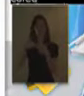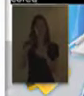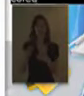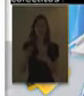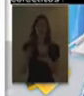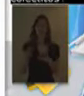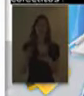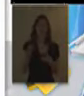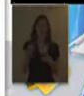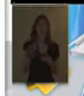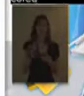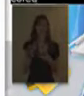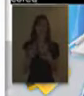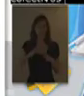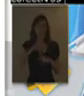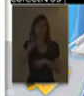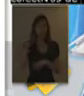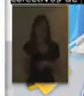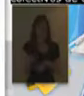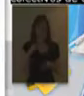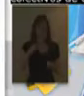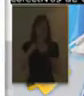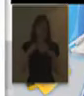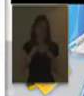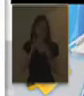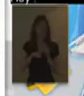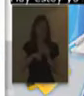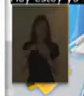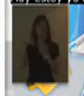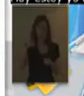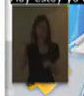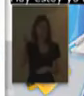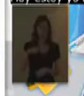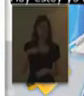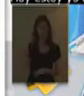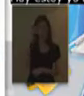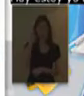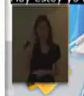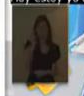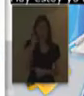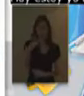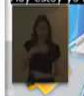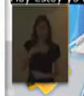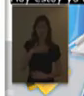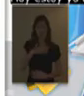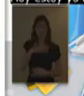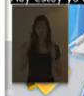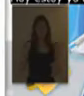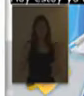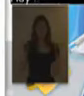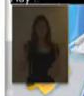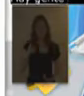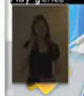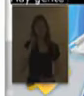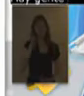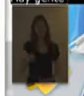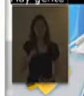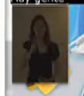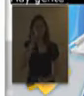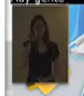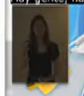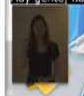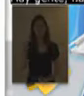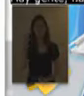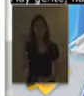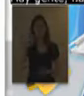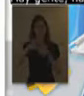areas, users groups, care workers. Here I am as the visible face, but there are a lot of people,